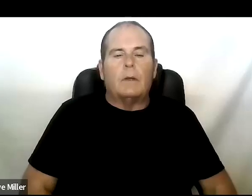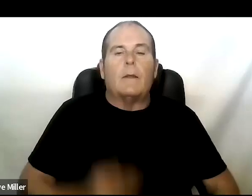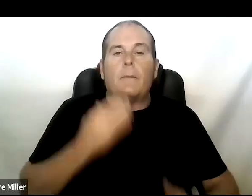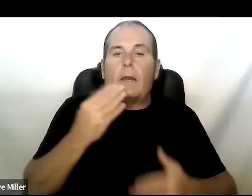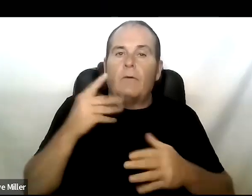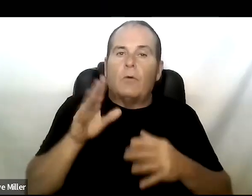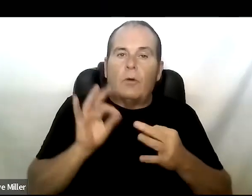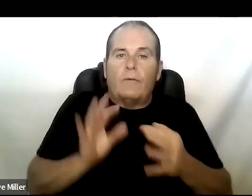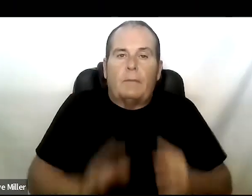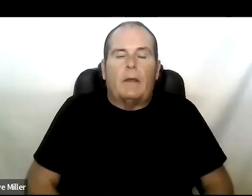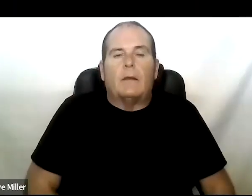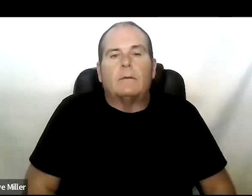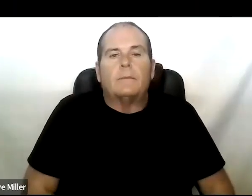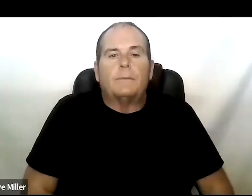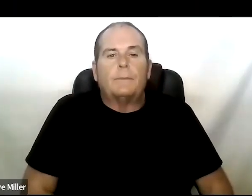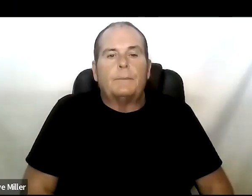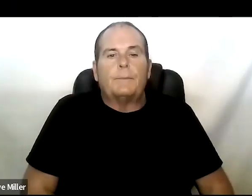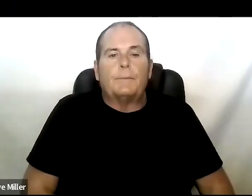feedback.